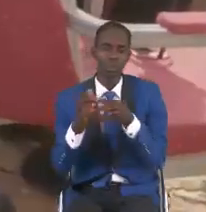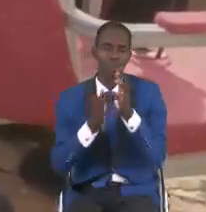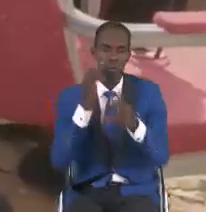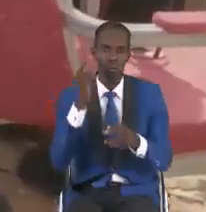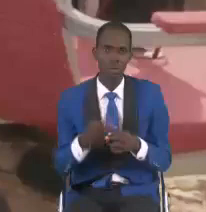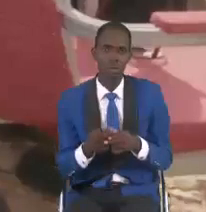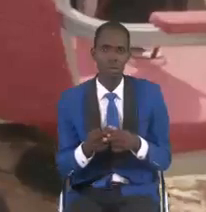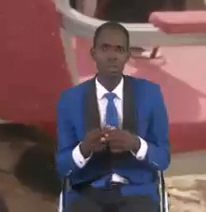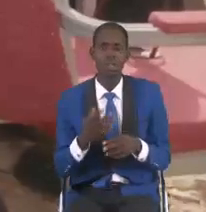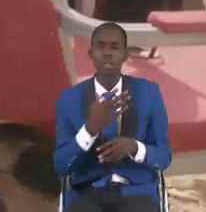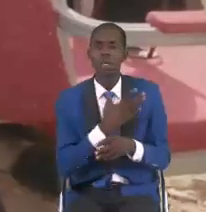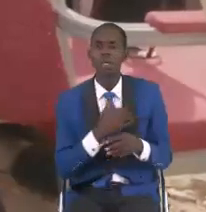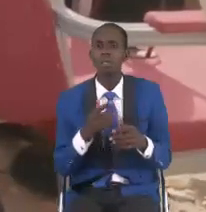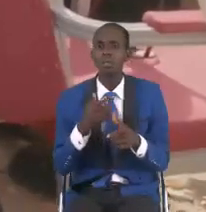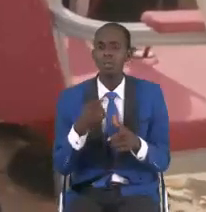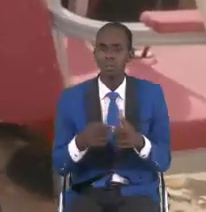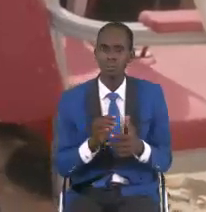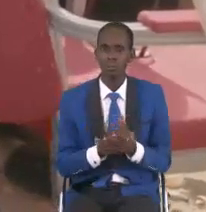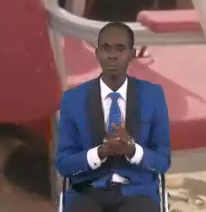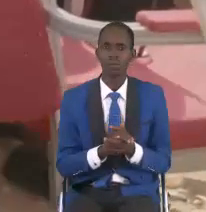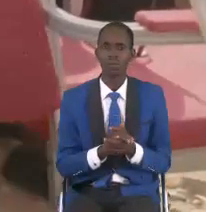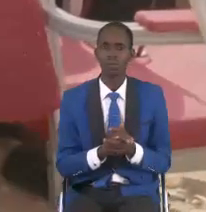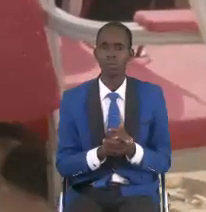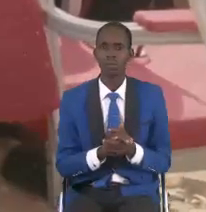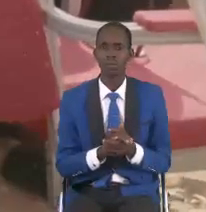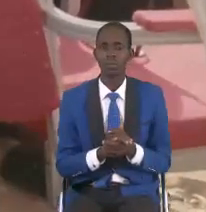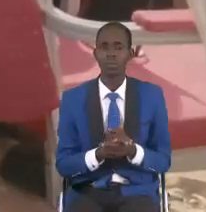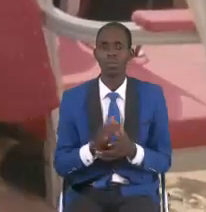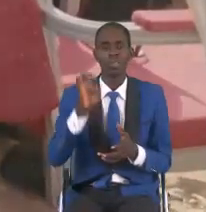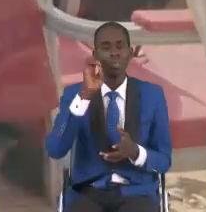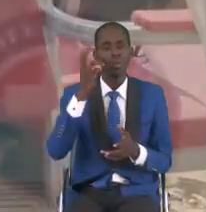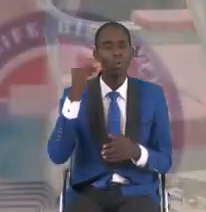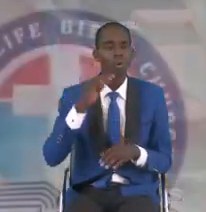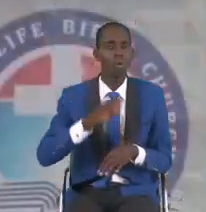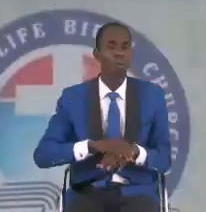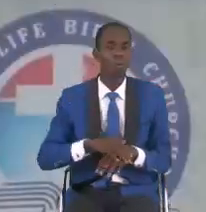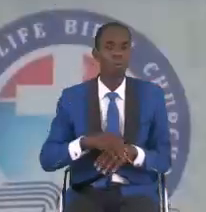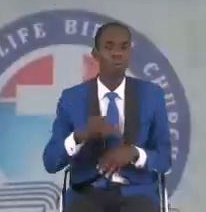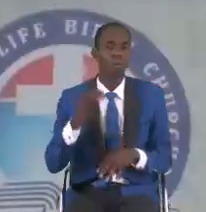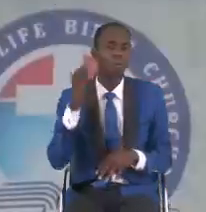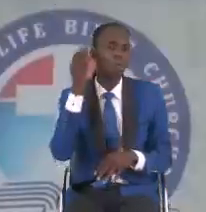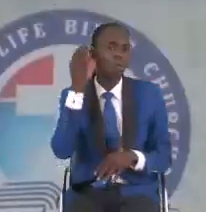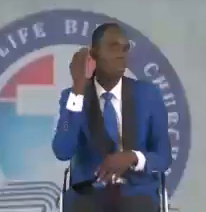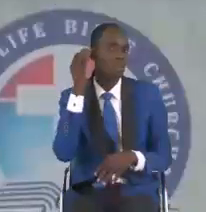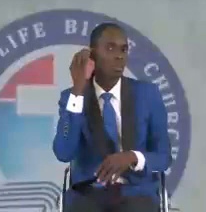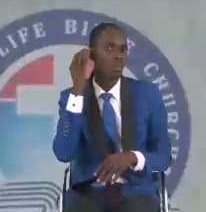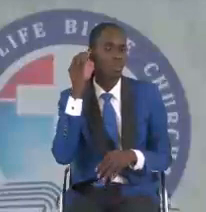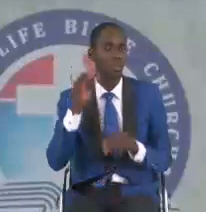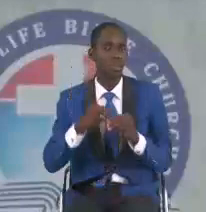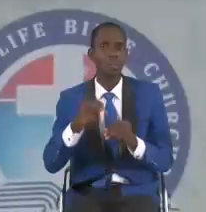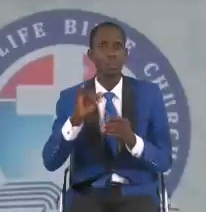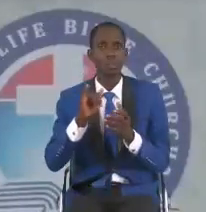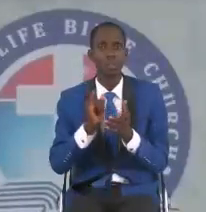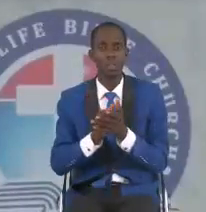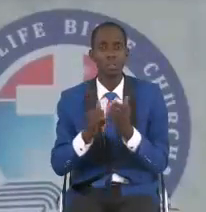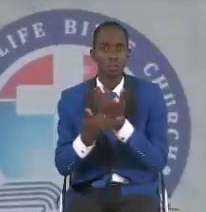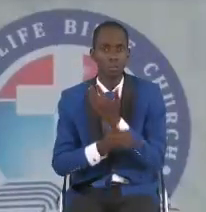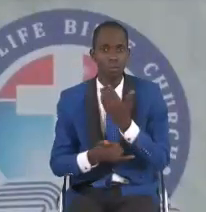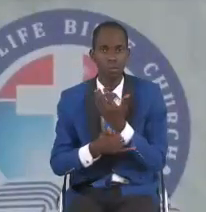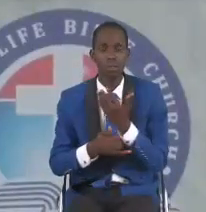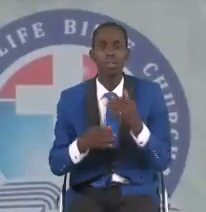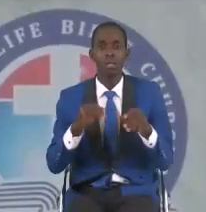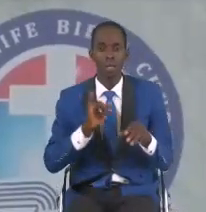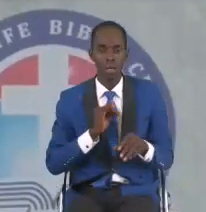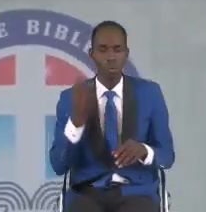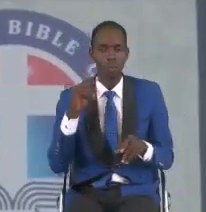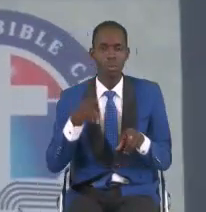And then he was on radio in that country. I was on radio in that country. And he